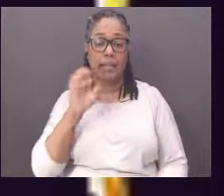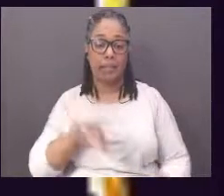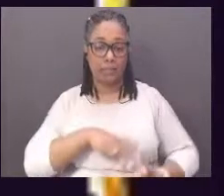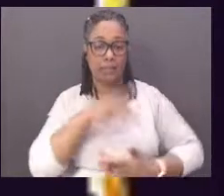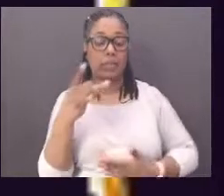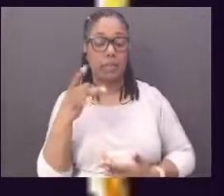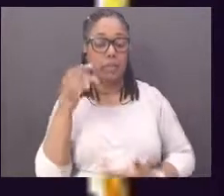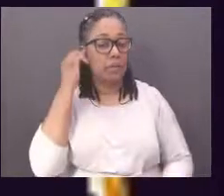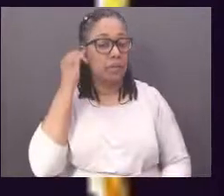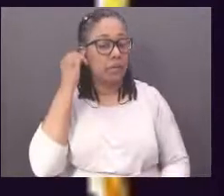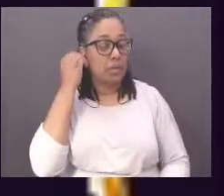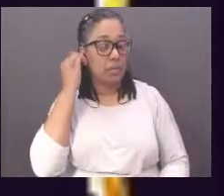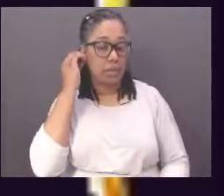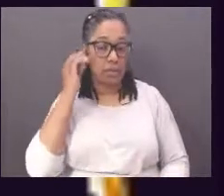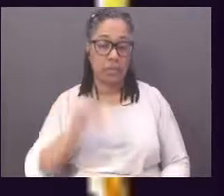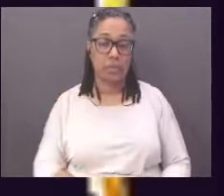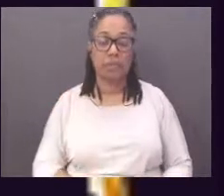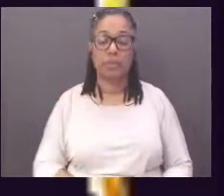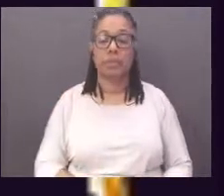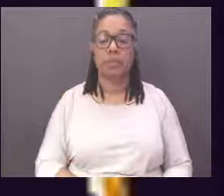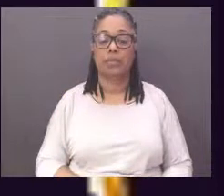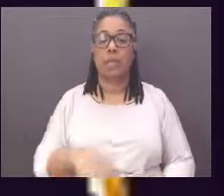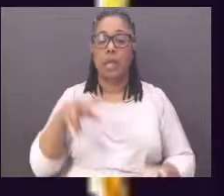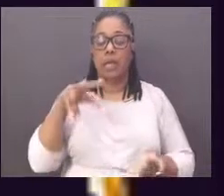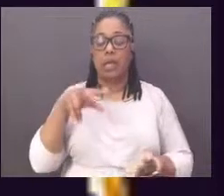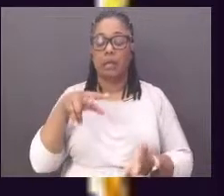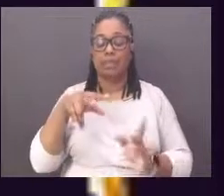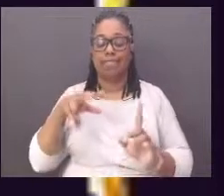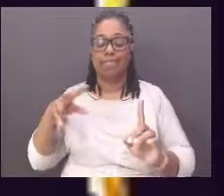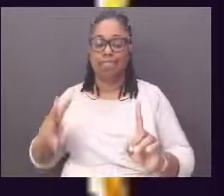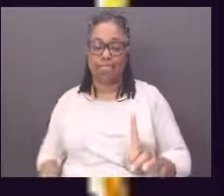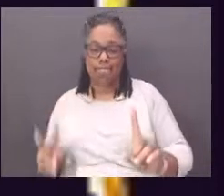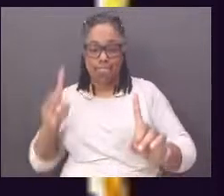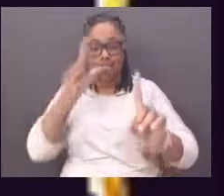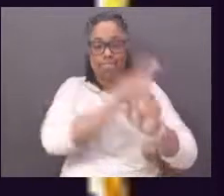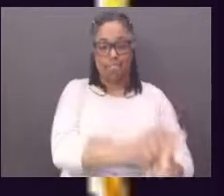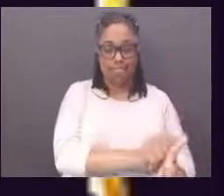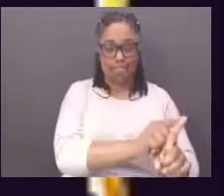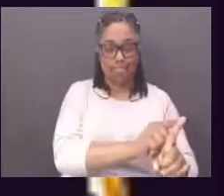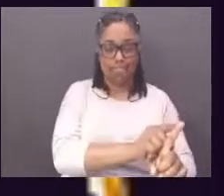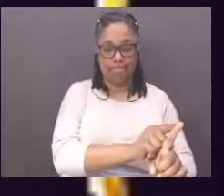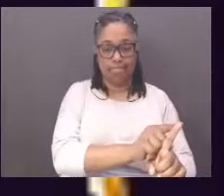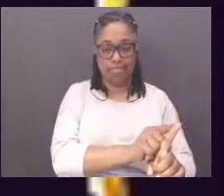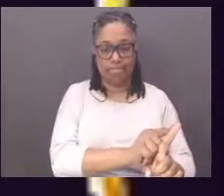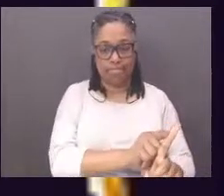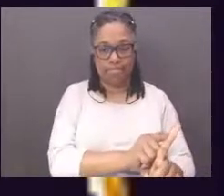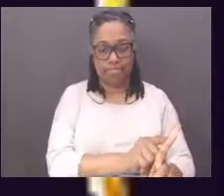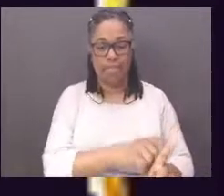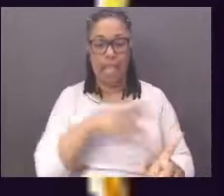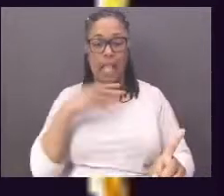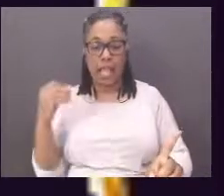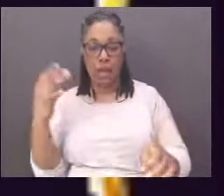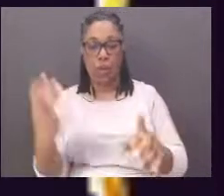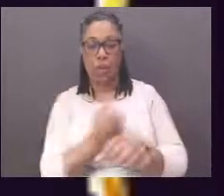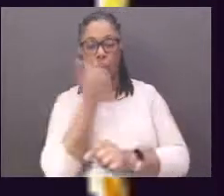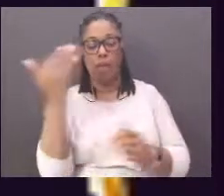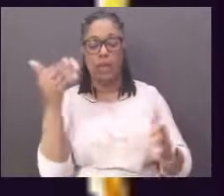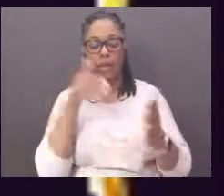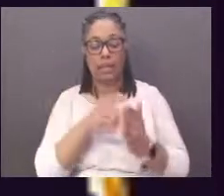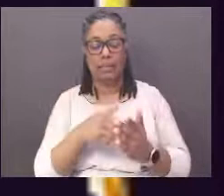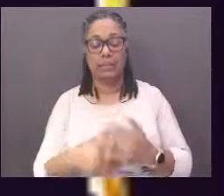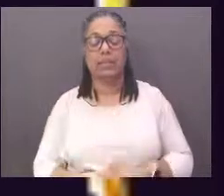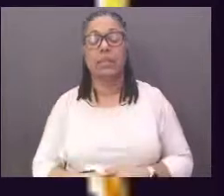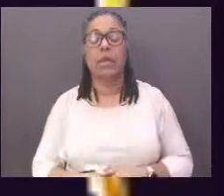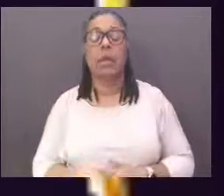was leaped upon them, overpowered them, and prevailed against them, so that they fled out of